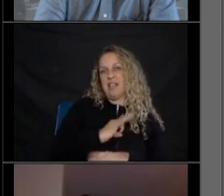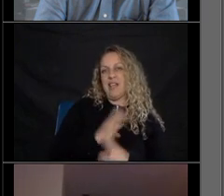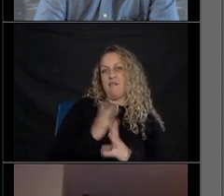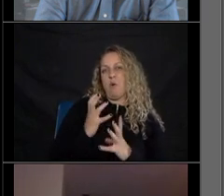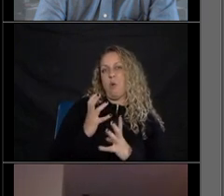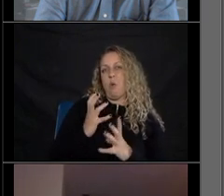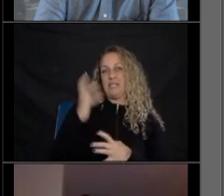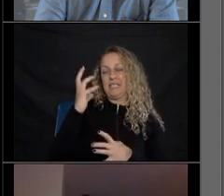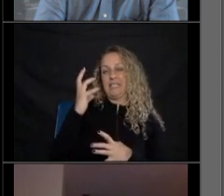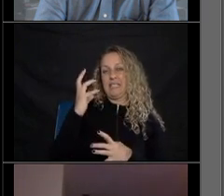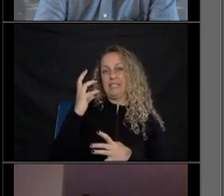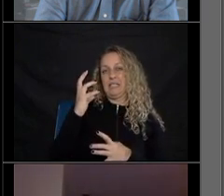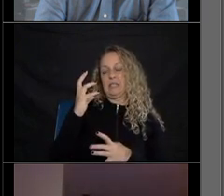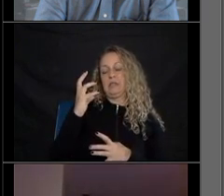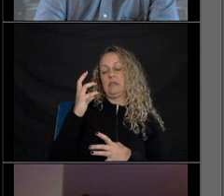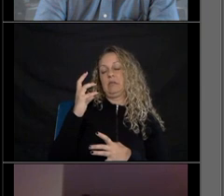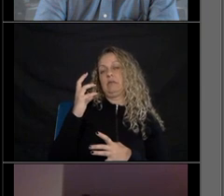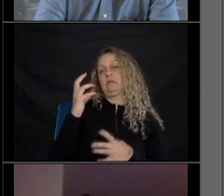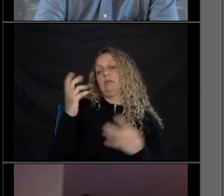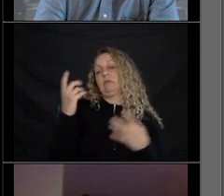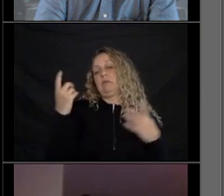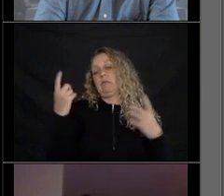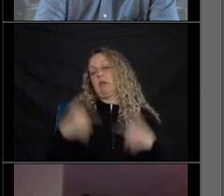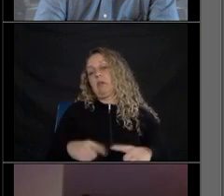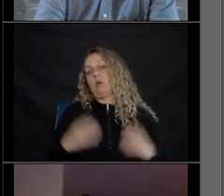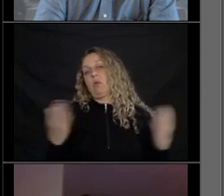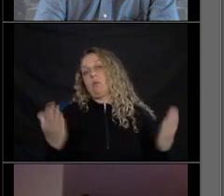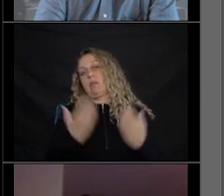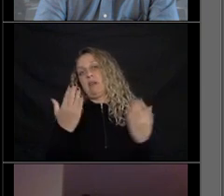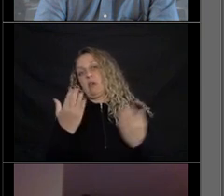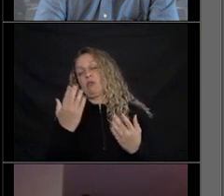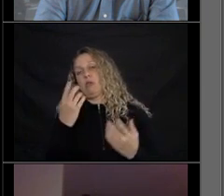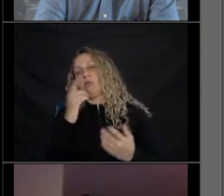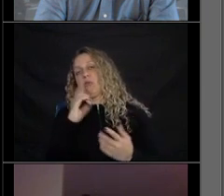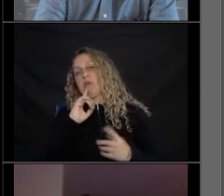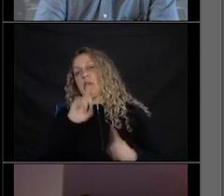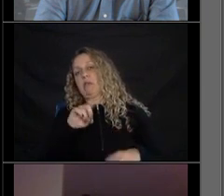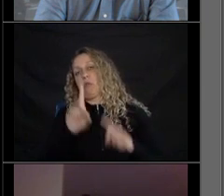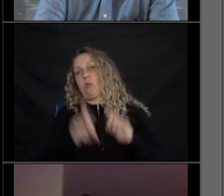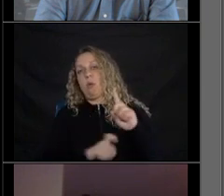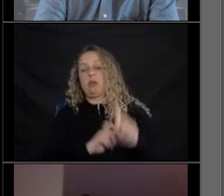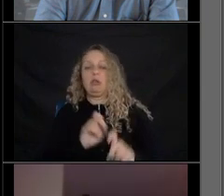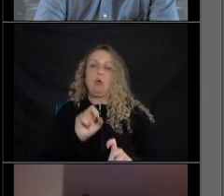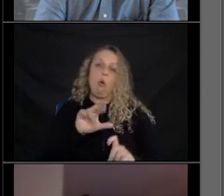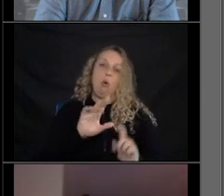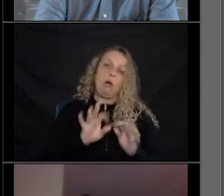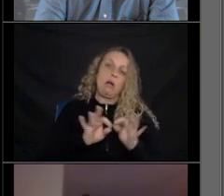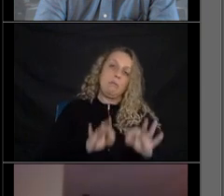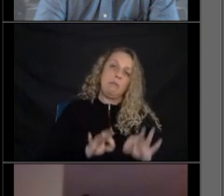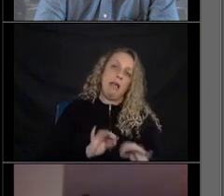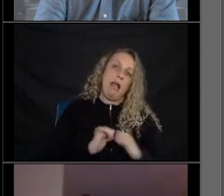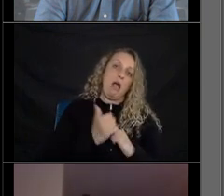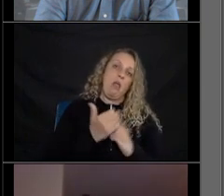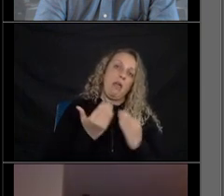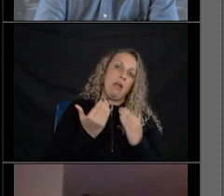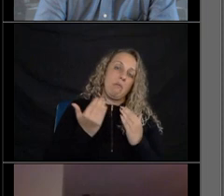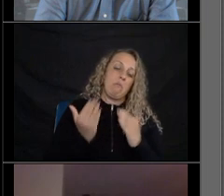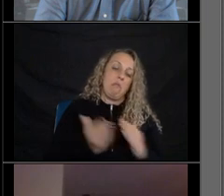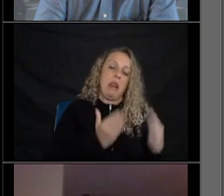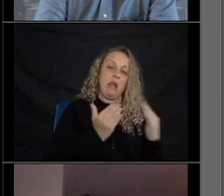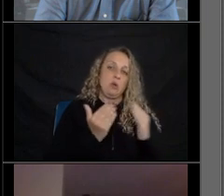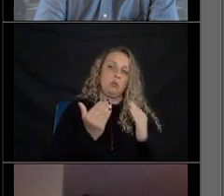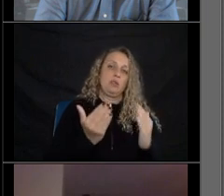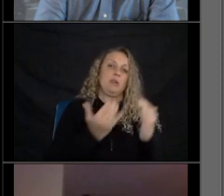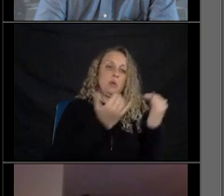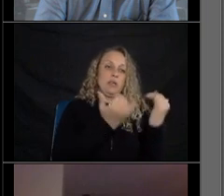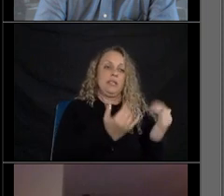in lieu of an actual appearance tonight to answer questions or explain how they plan to proceed with the existing contract, which